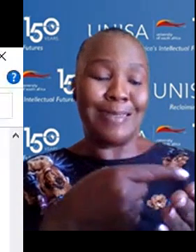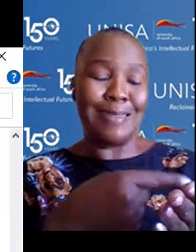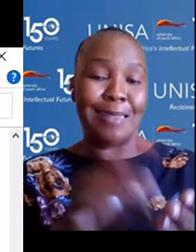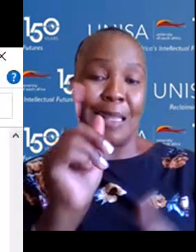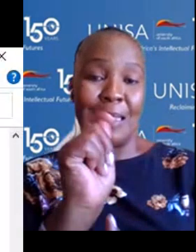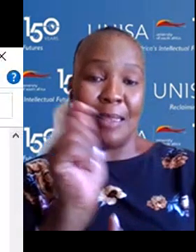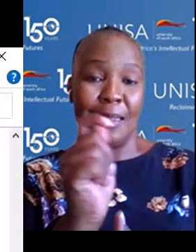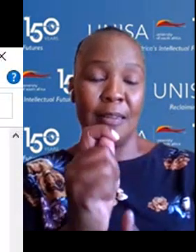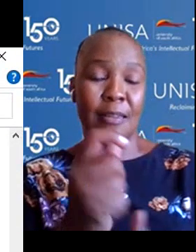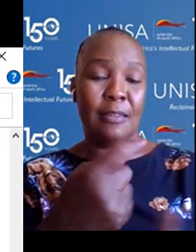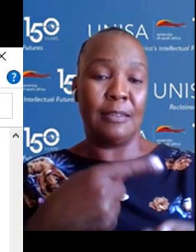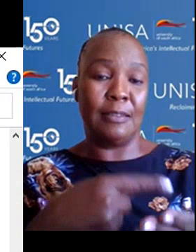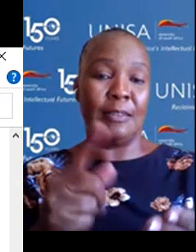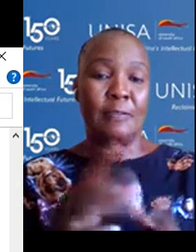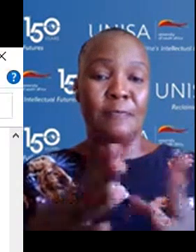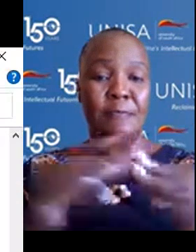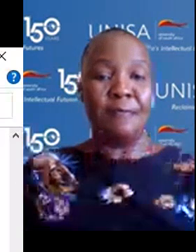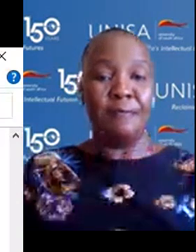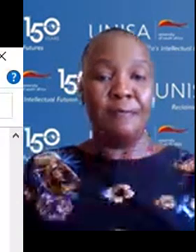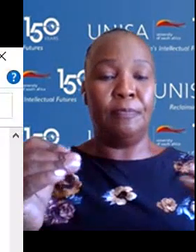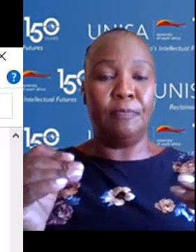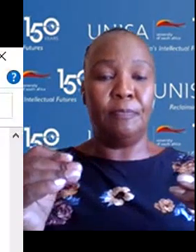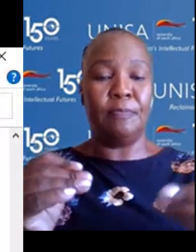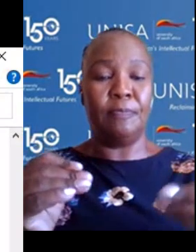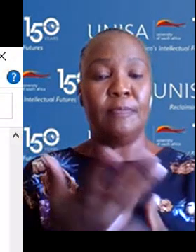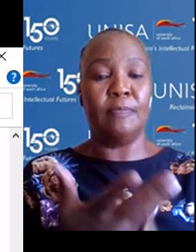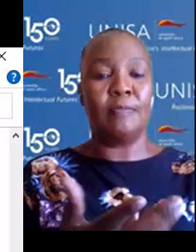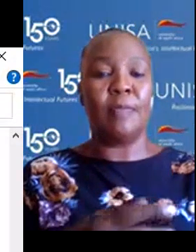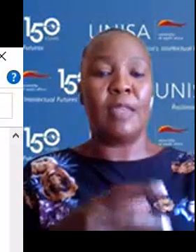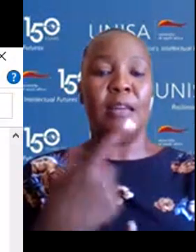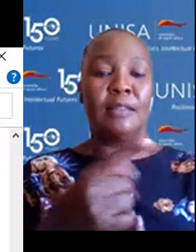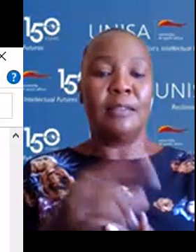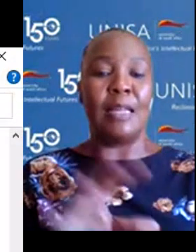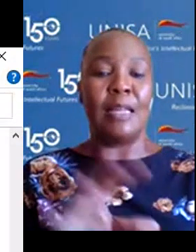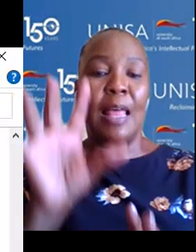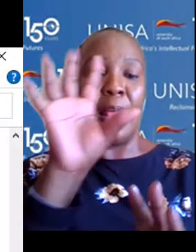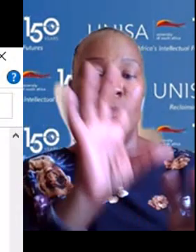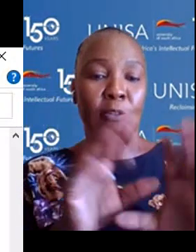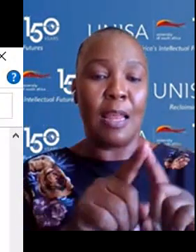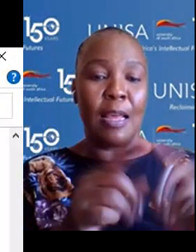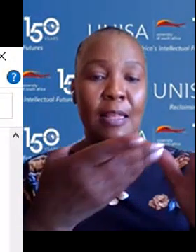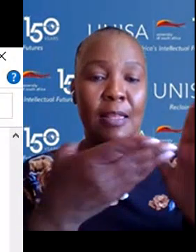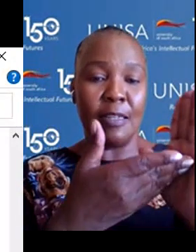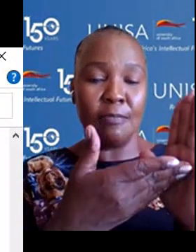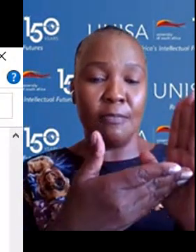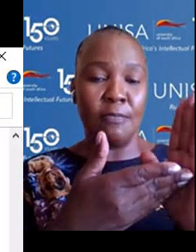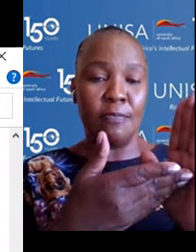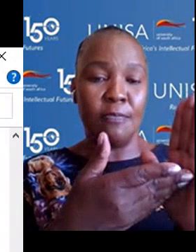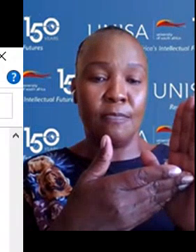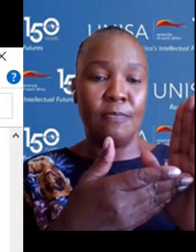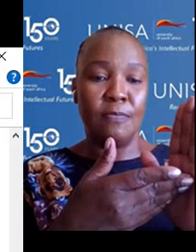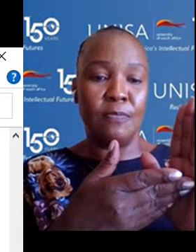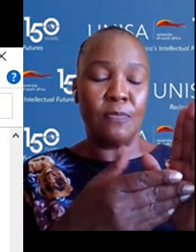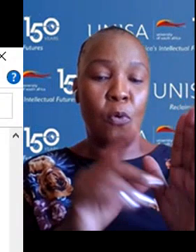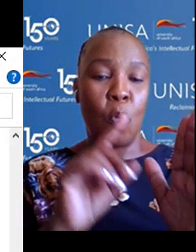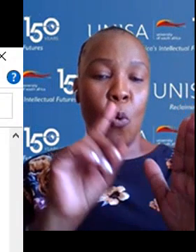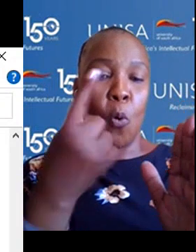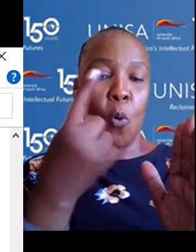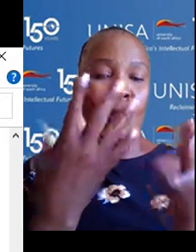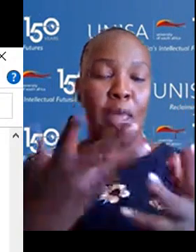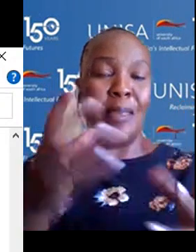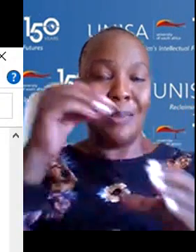I've synchronized. Then if you see a cloud like this one, that means it's only in the cloud. So